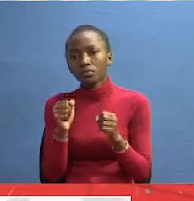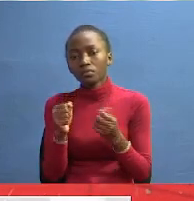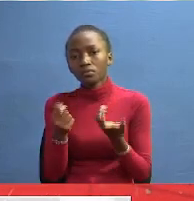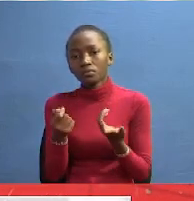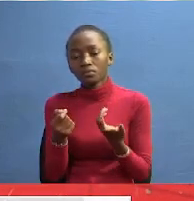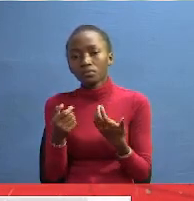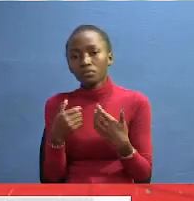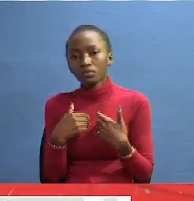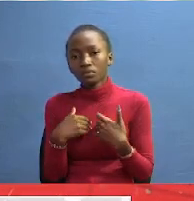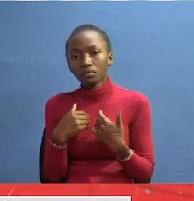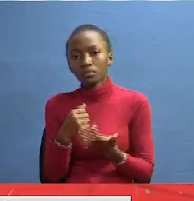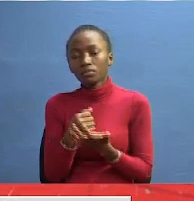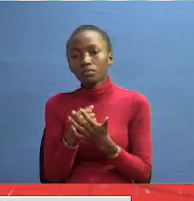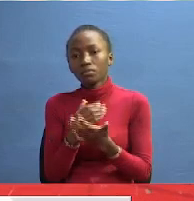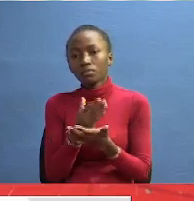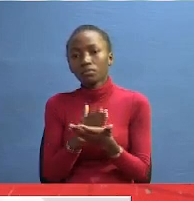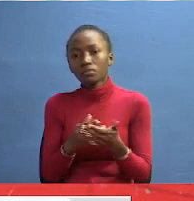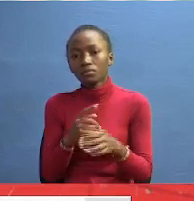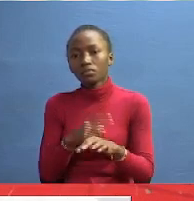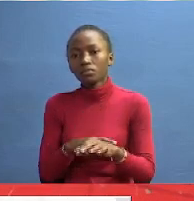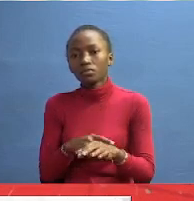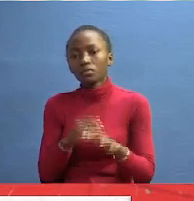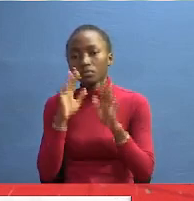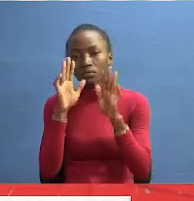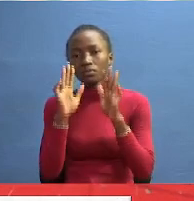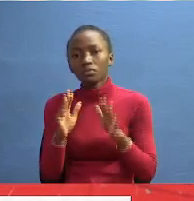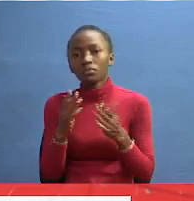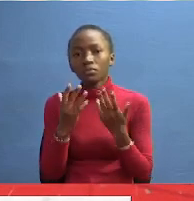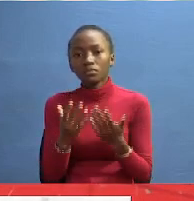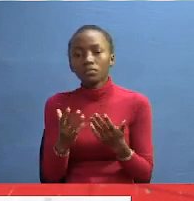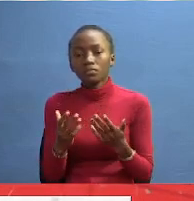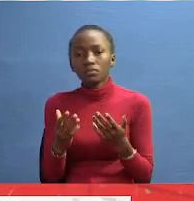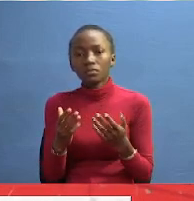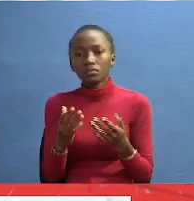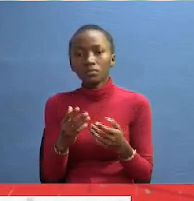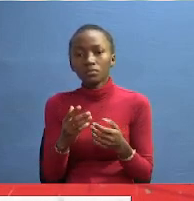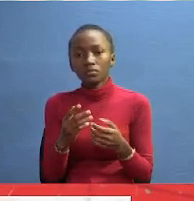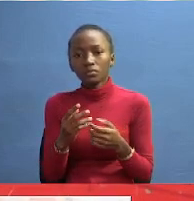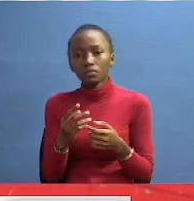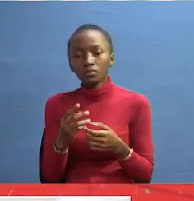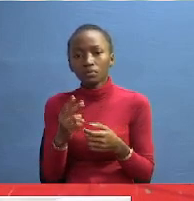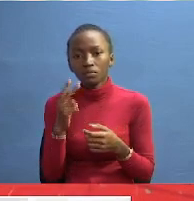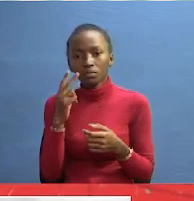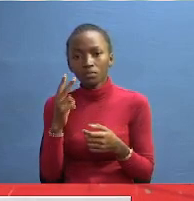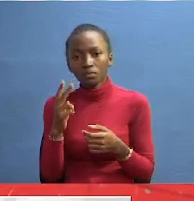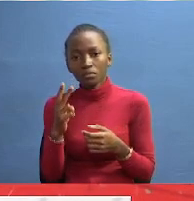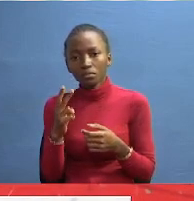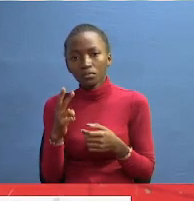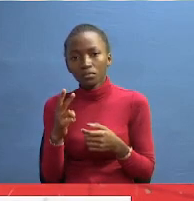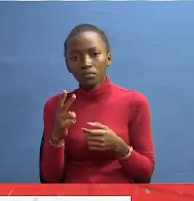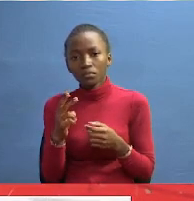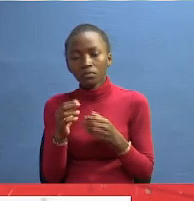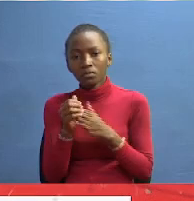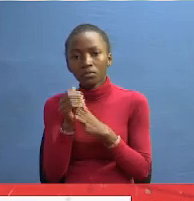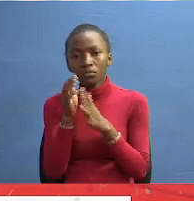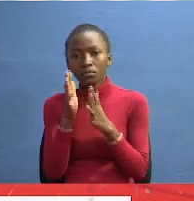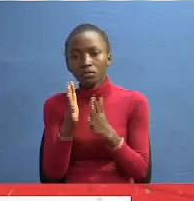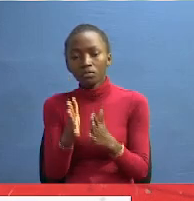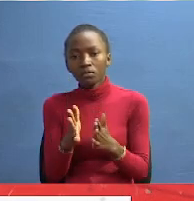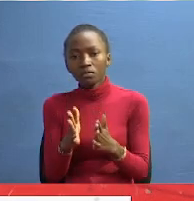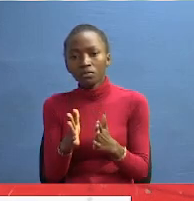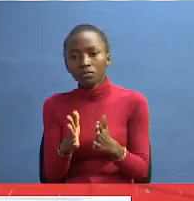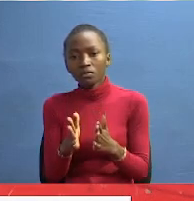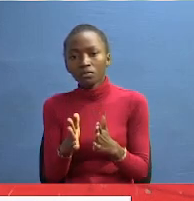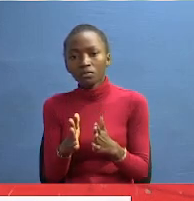But what is most important is to make sure that the warlords or the leaders of these